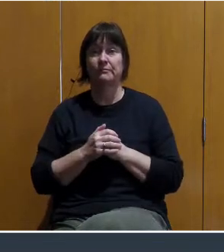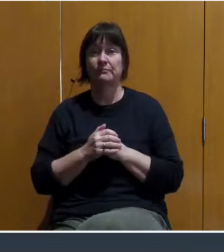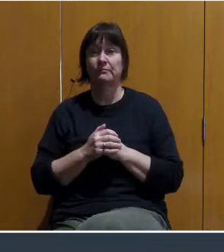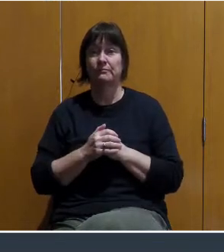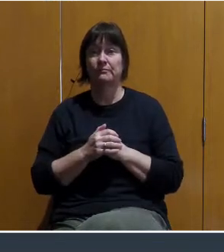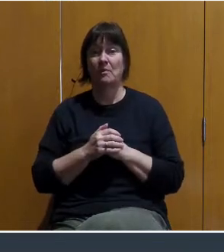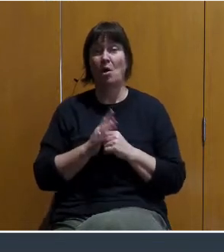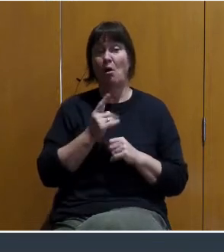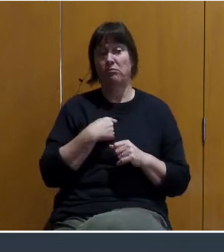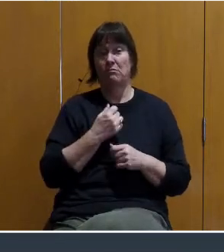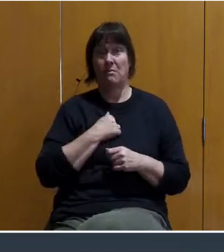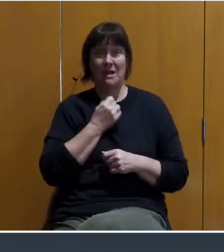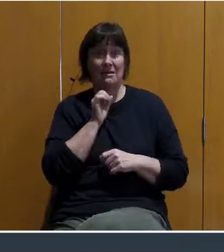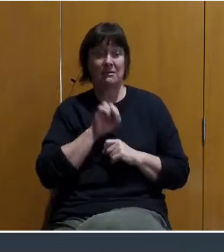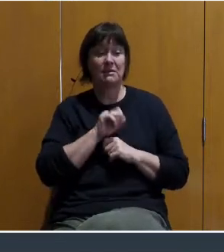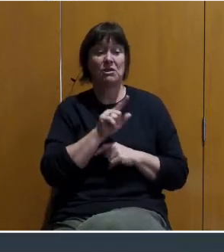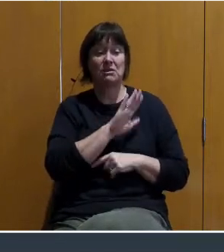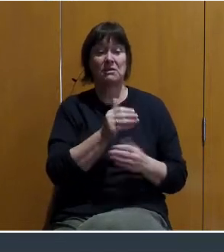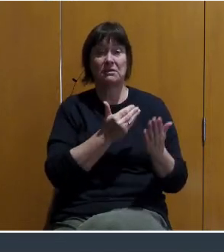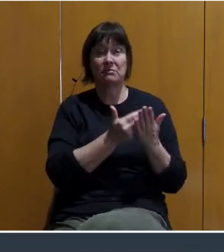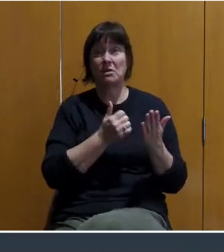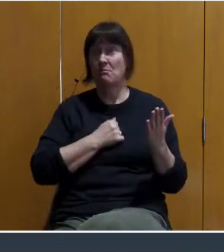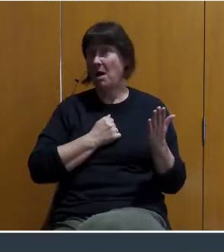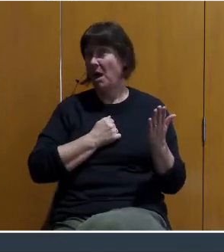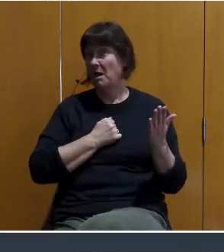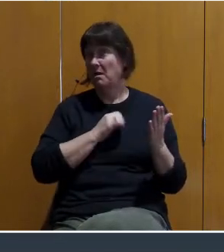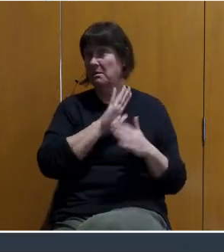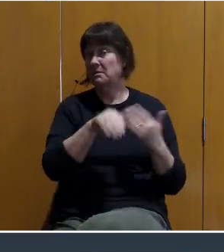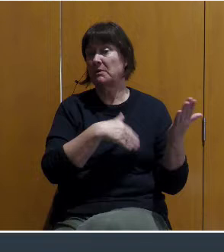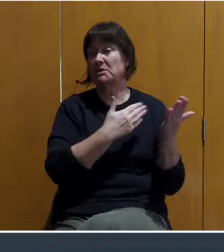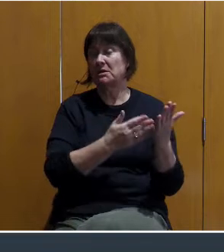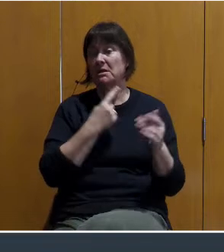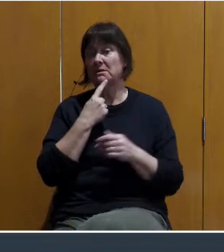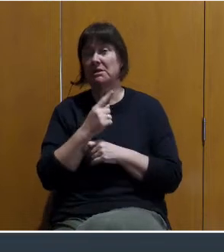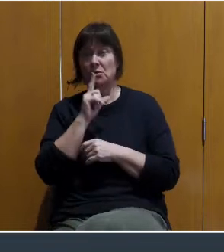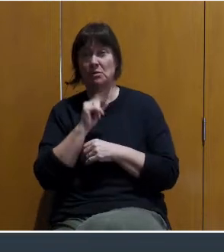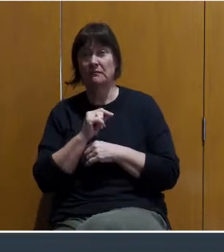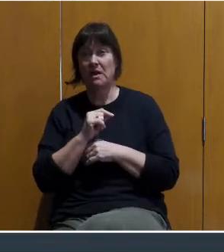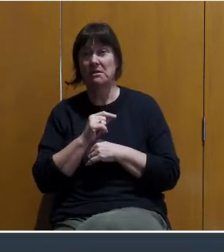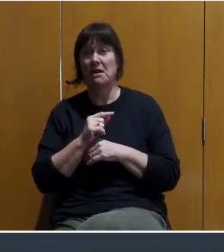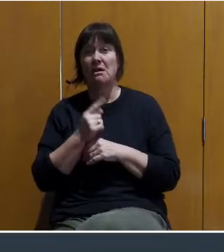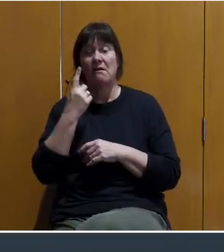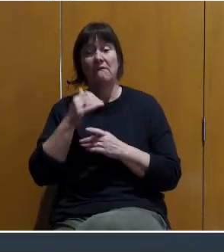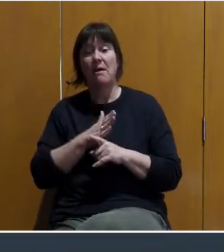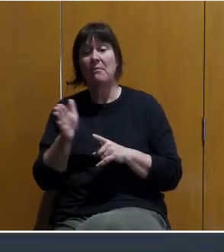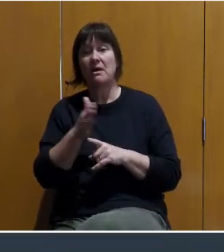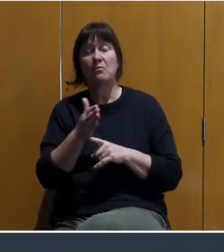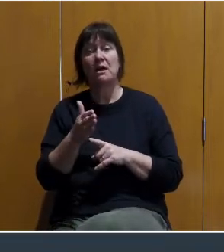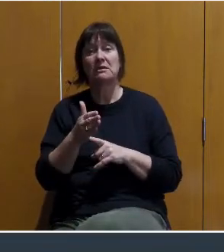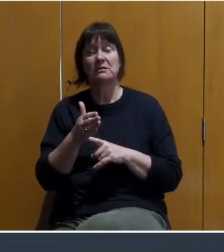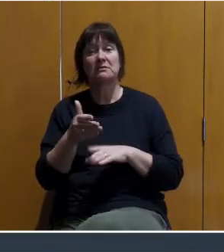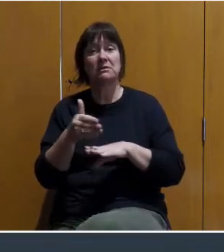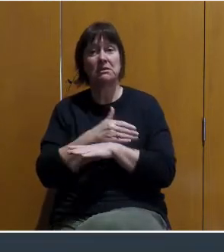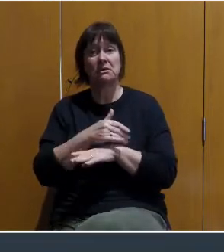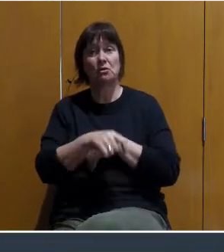my submission. In my submission, I suggested defining a number of the pathways and greenbelt reserves around Park Island,